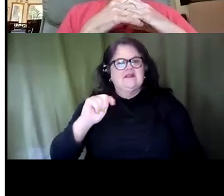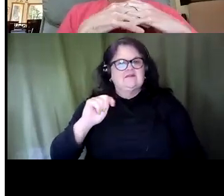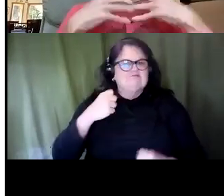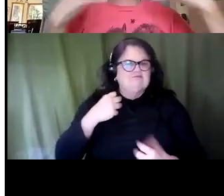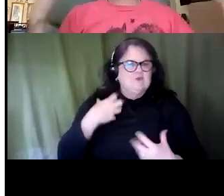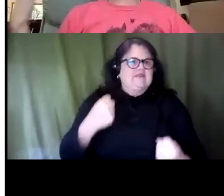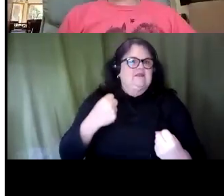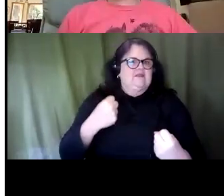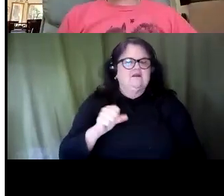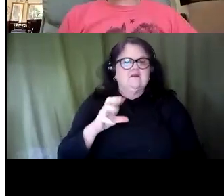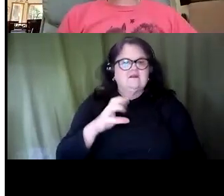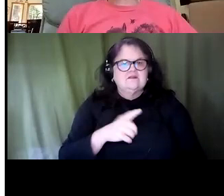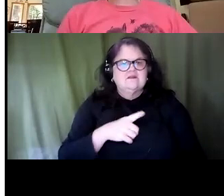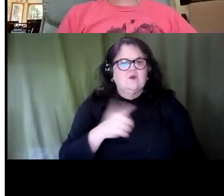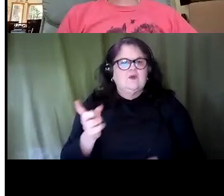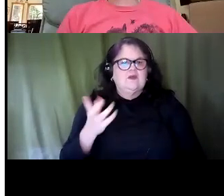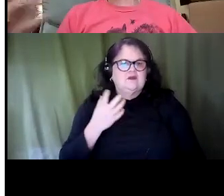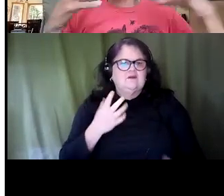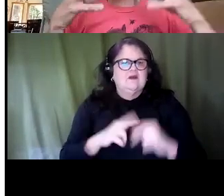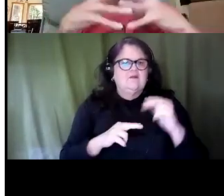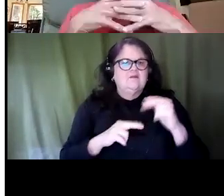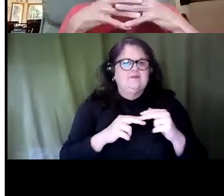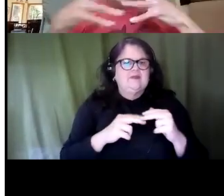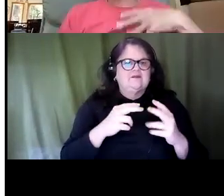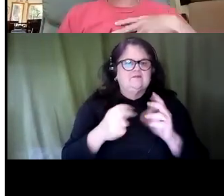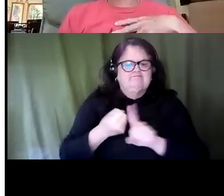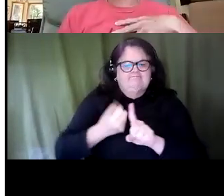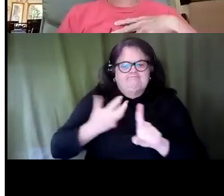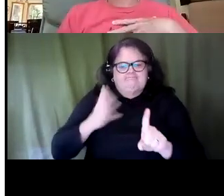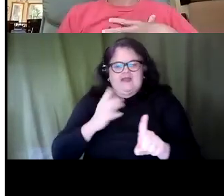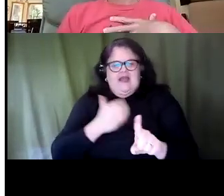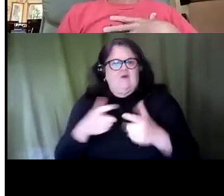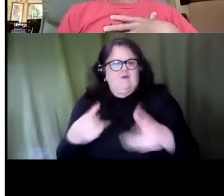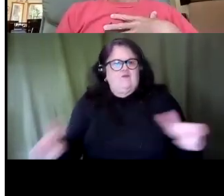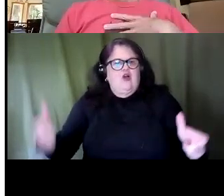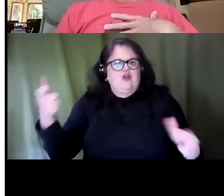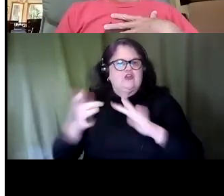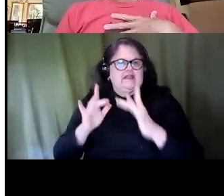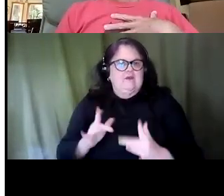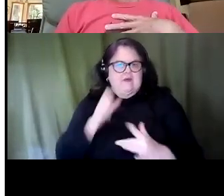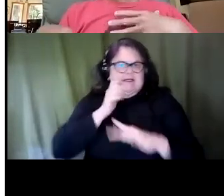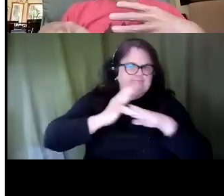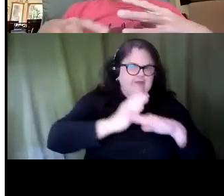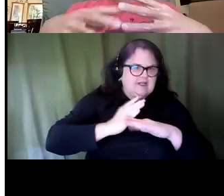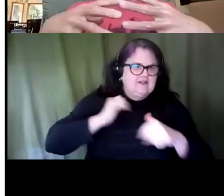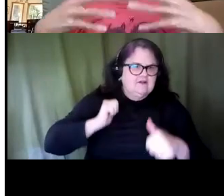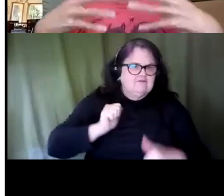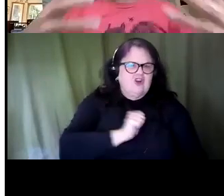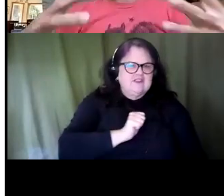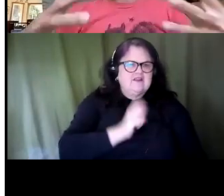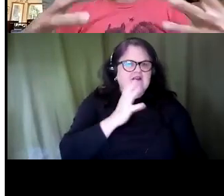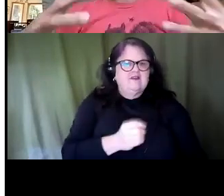yeah, we build wealth by building out our broader networks and not just being insular to protect ourselves. And overall, I think it's about turning